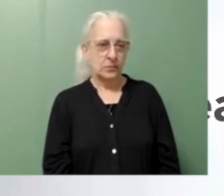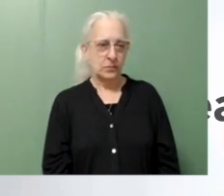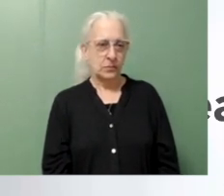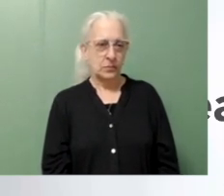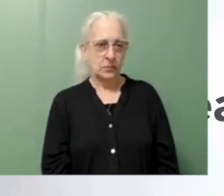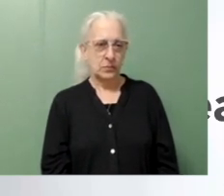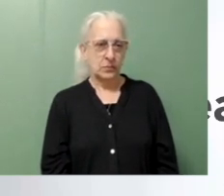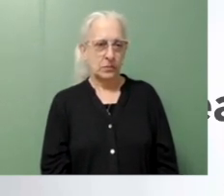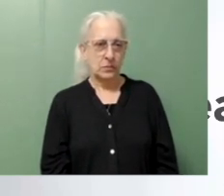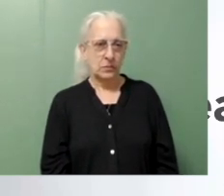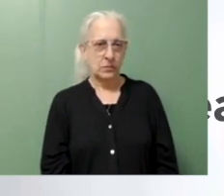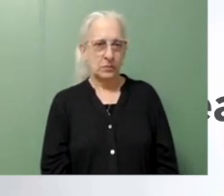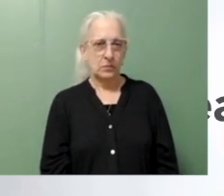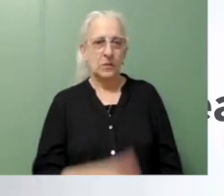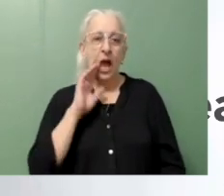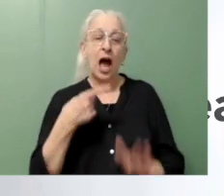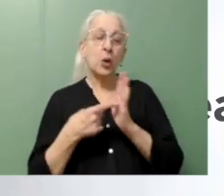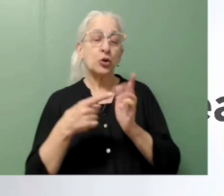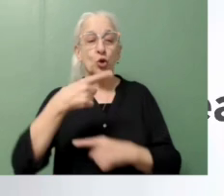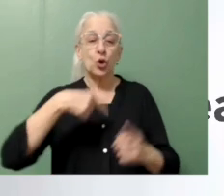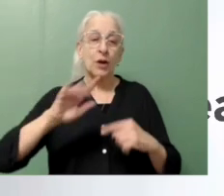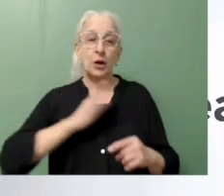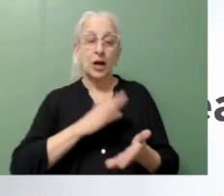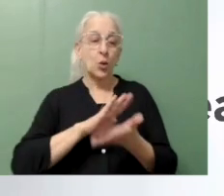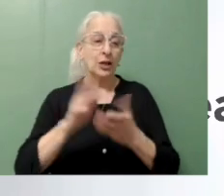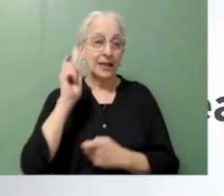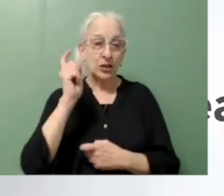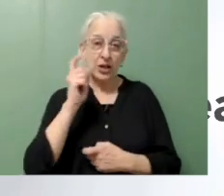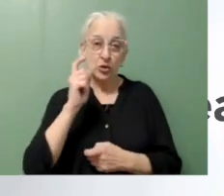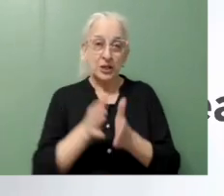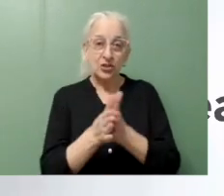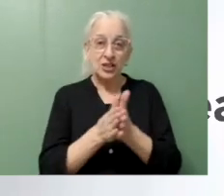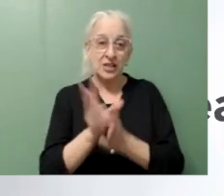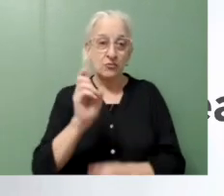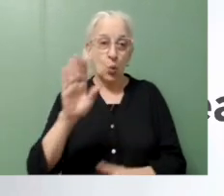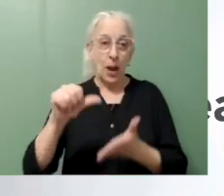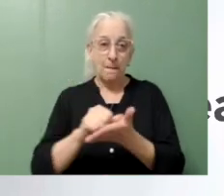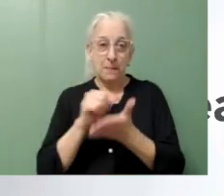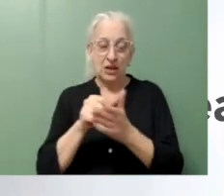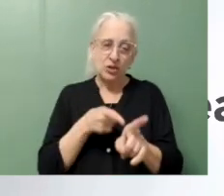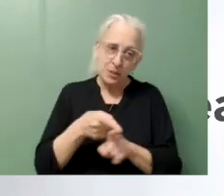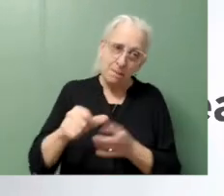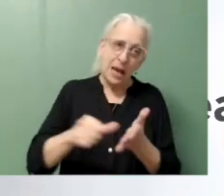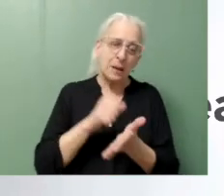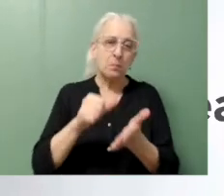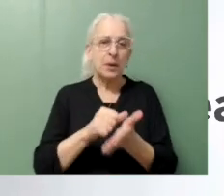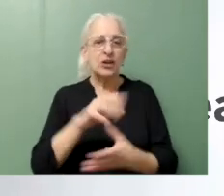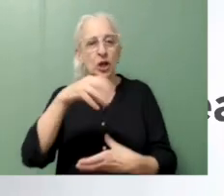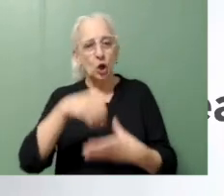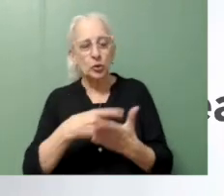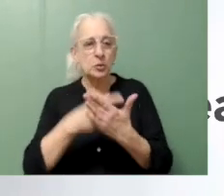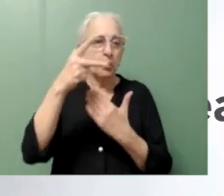I'll show you around our Clean Transportation Incentives web pages. The main page covers things like our